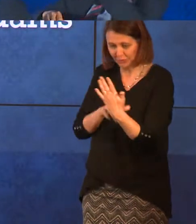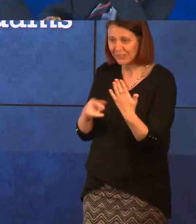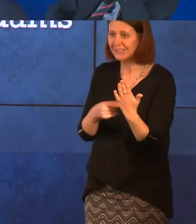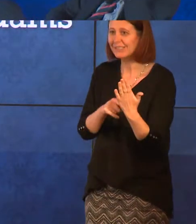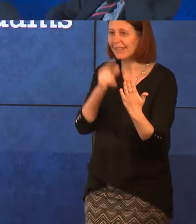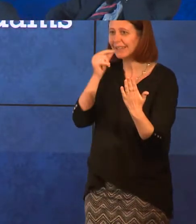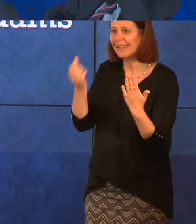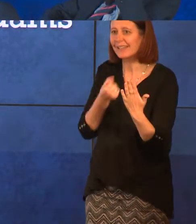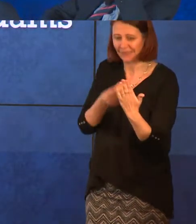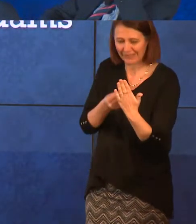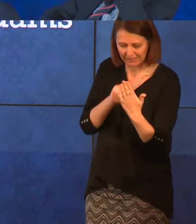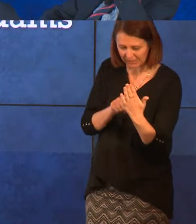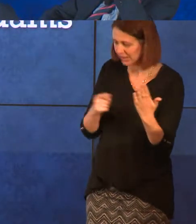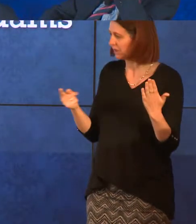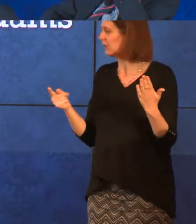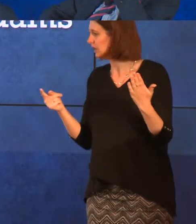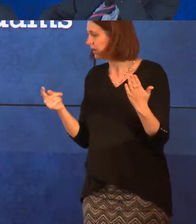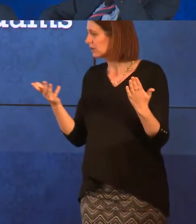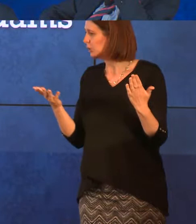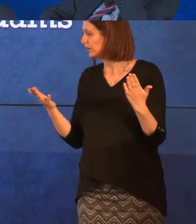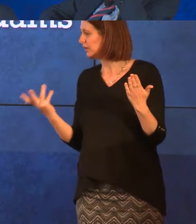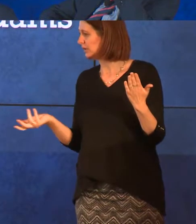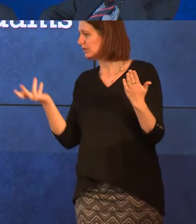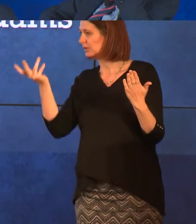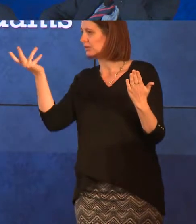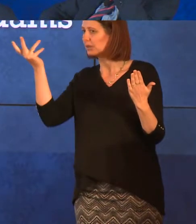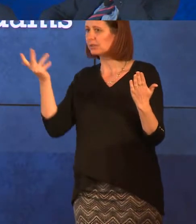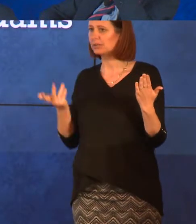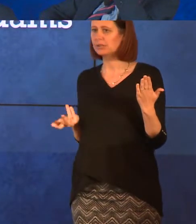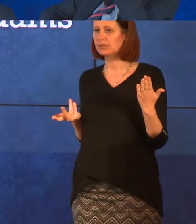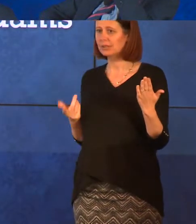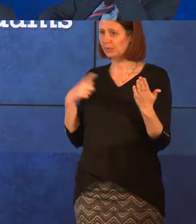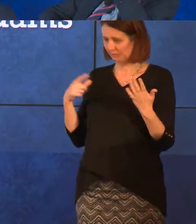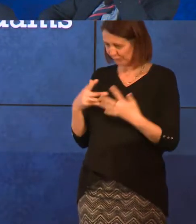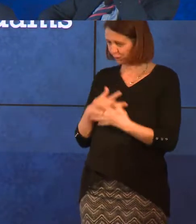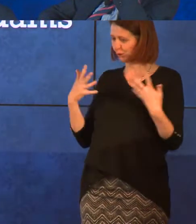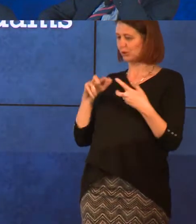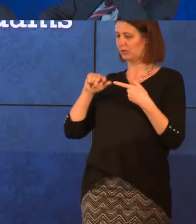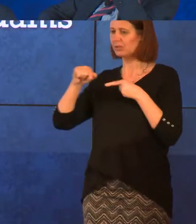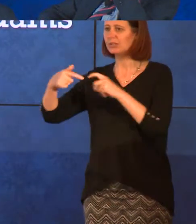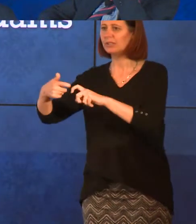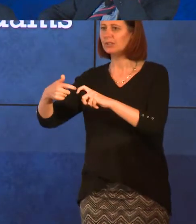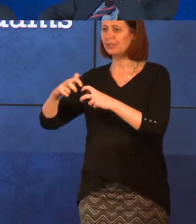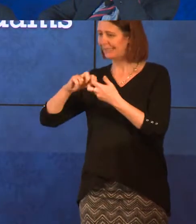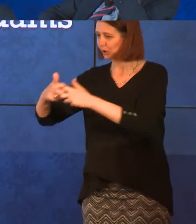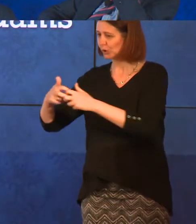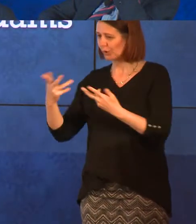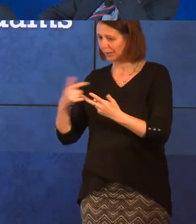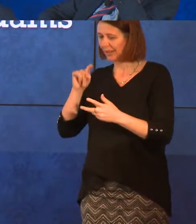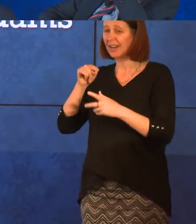the consequences of people not being able to do so are just so significant for their immediate and long-term